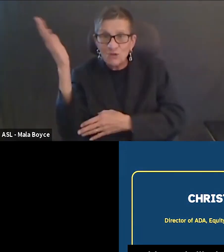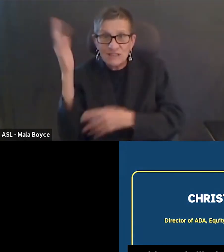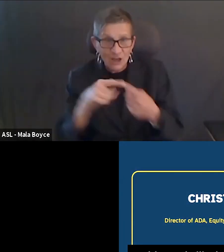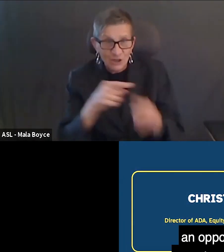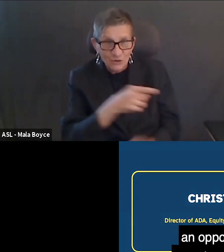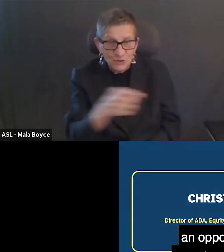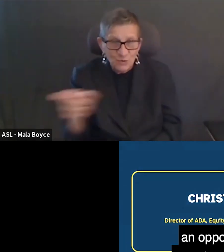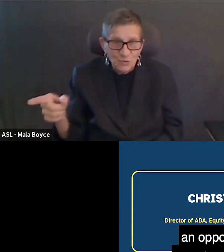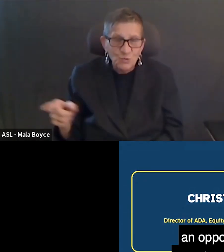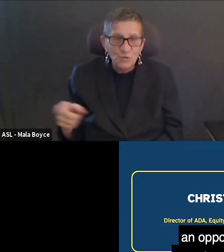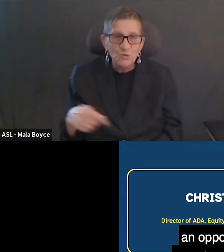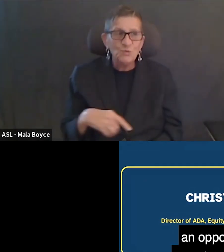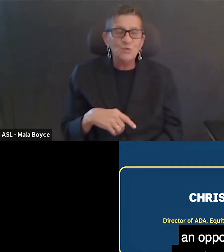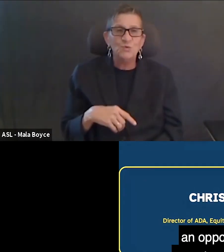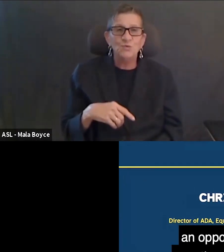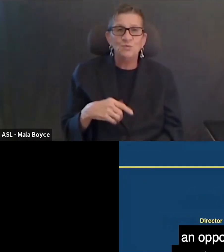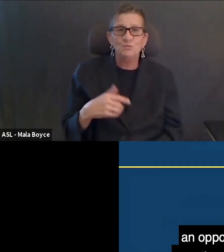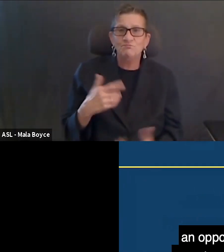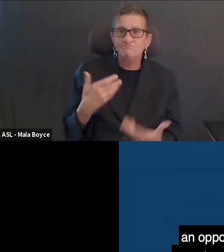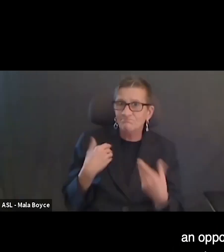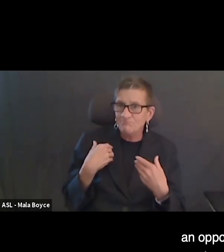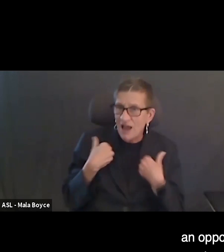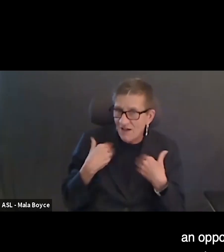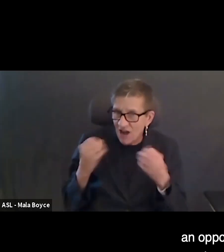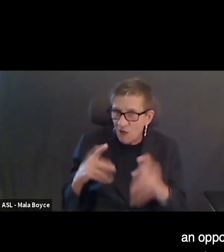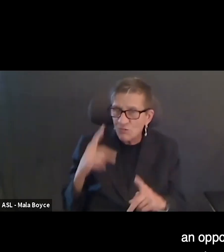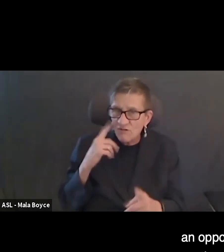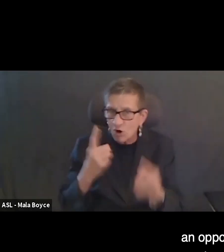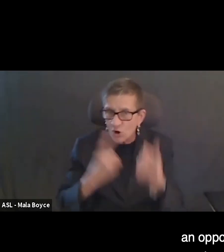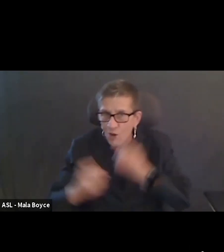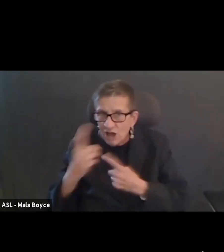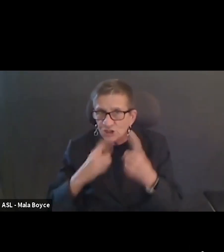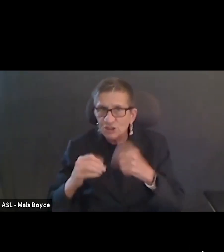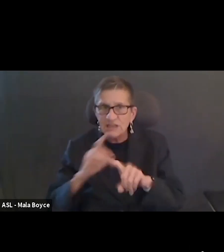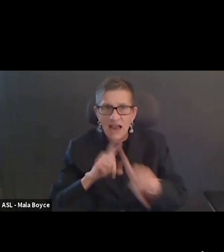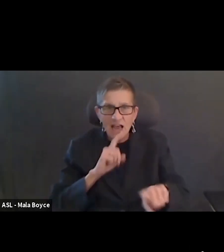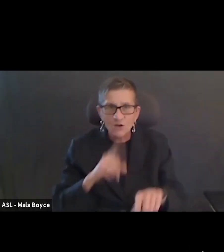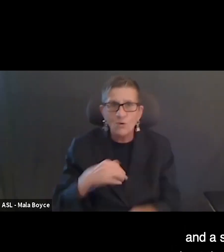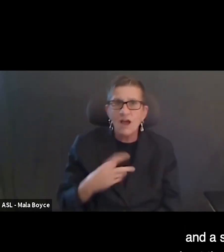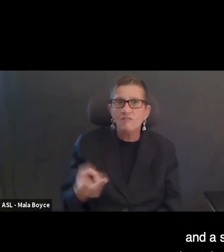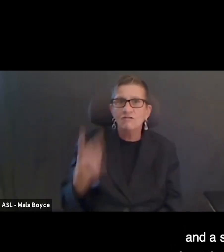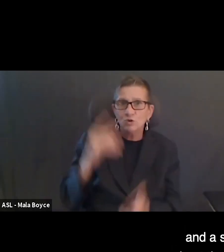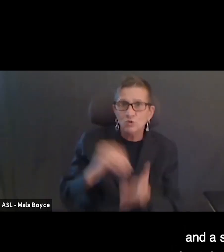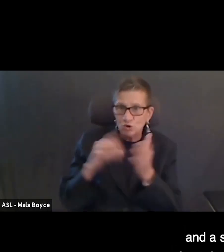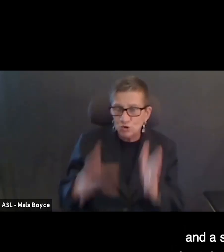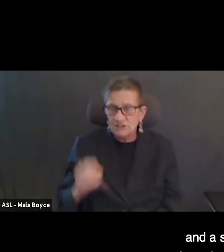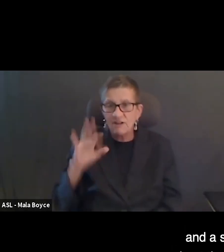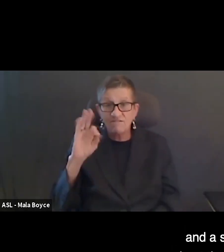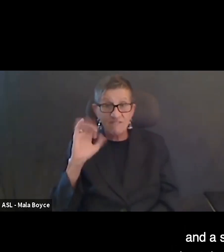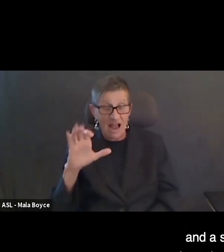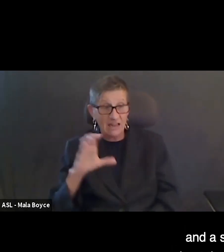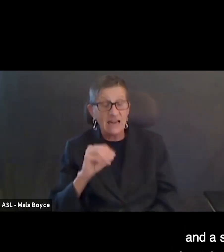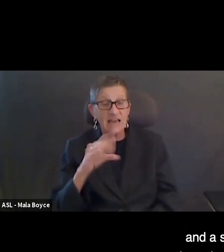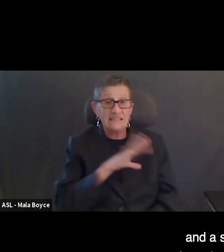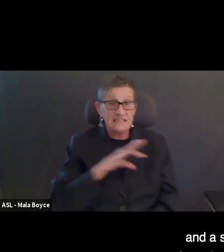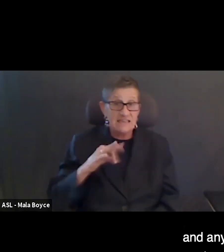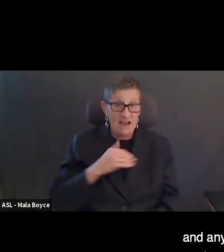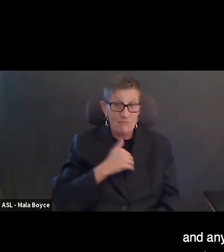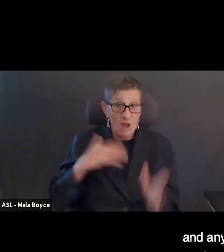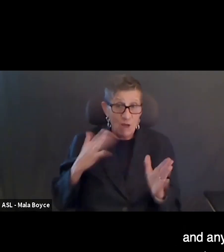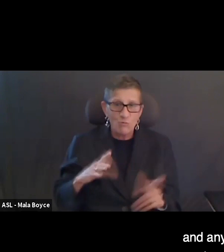you an opportunity to ask questions of two students, a faculty member, and a staff member about their